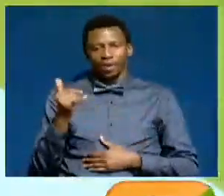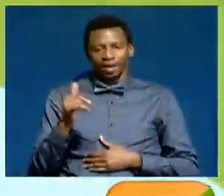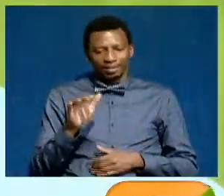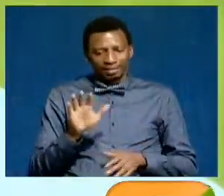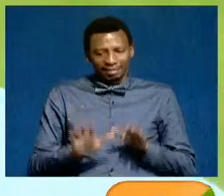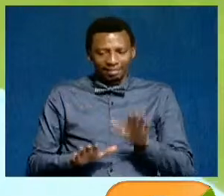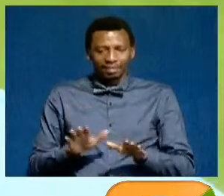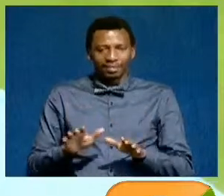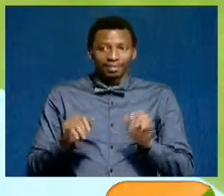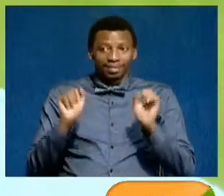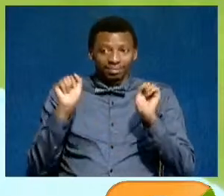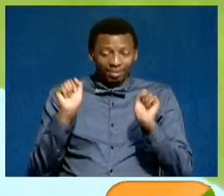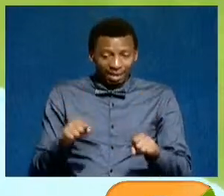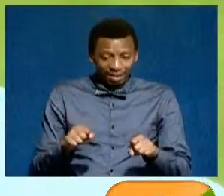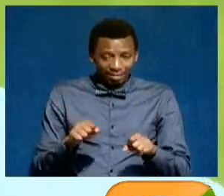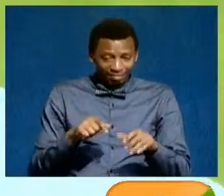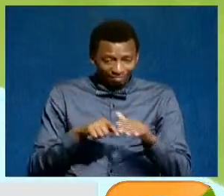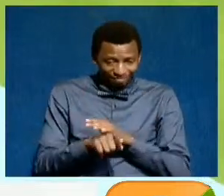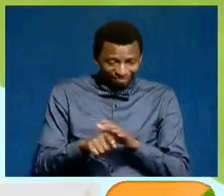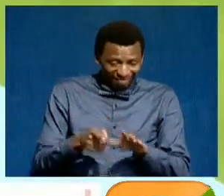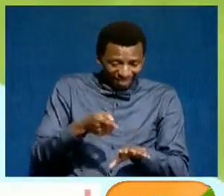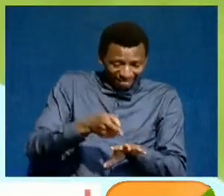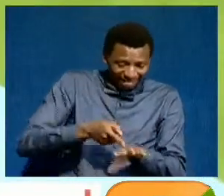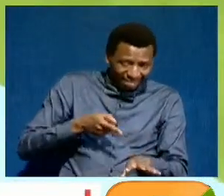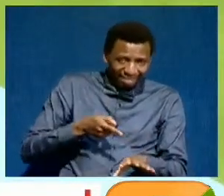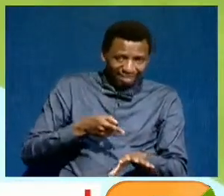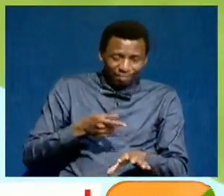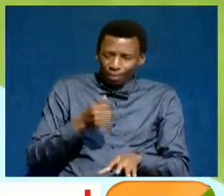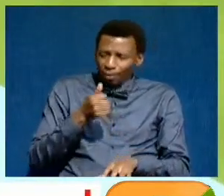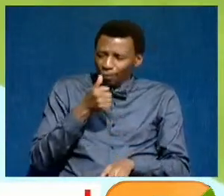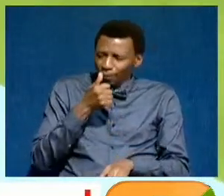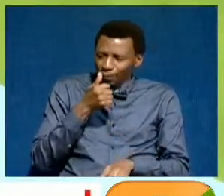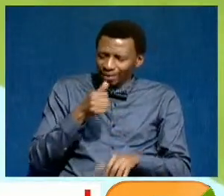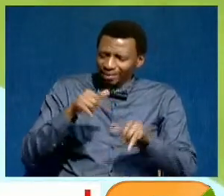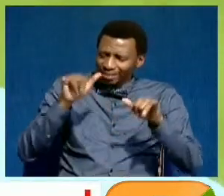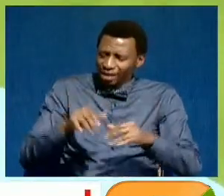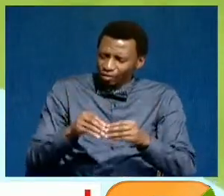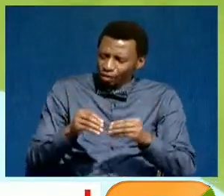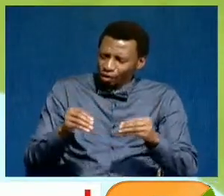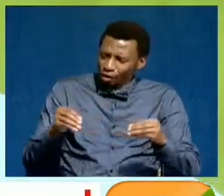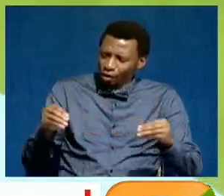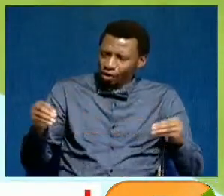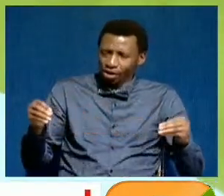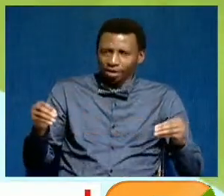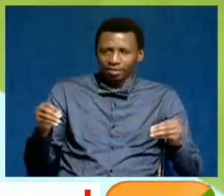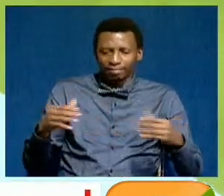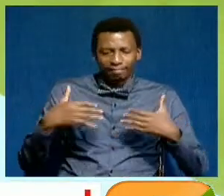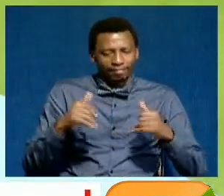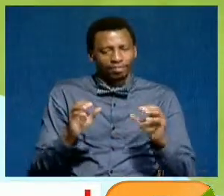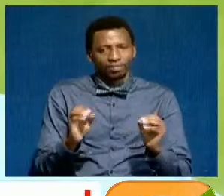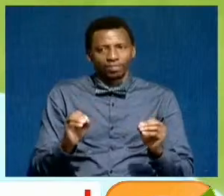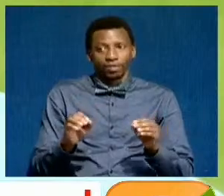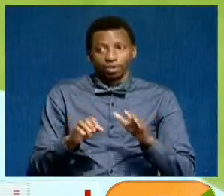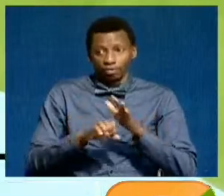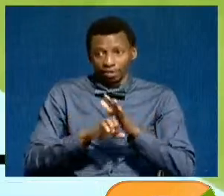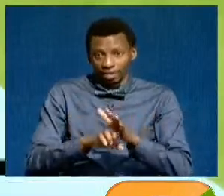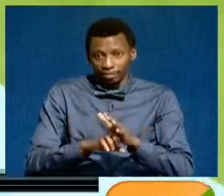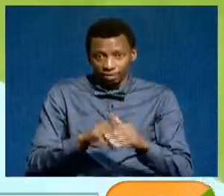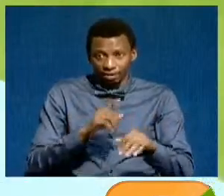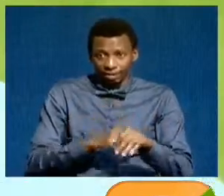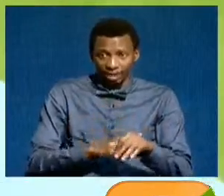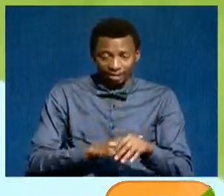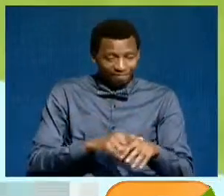ikukate, na hiyo kidonda inakaa sana bila kupona. Tena, ukienda kulima kama venye unaona tunalima, unakuta zingine zinakukata